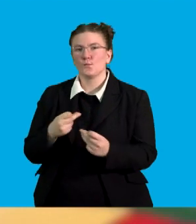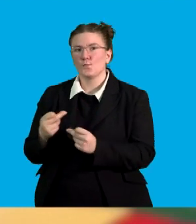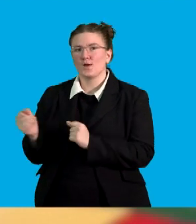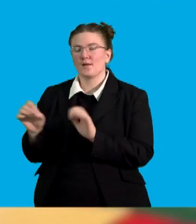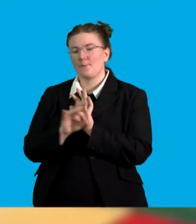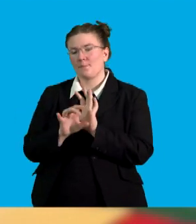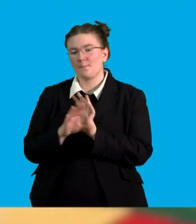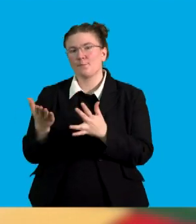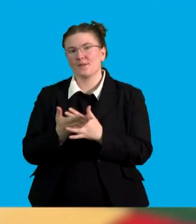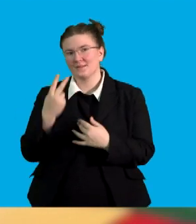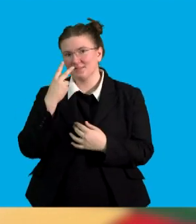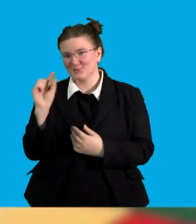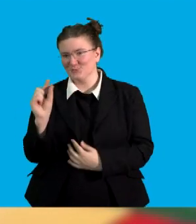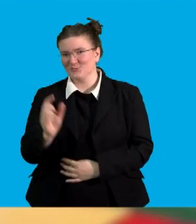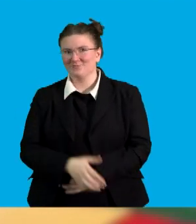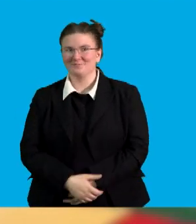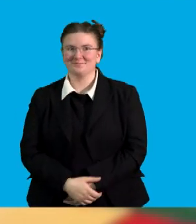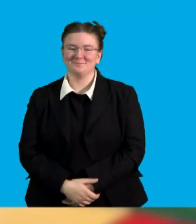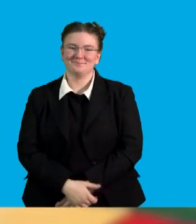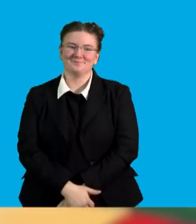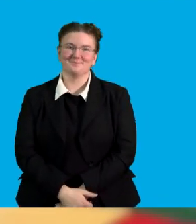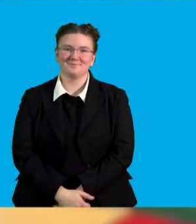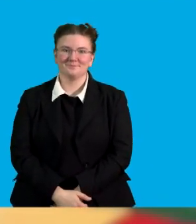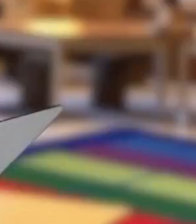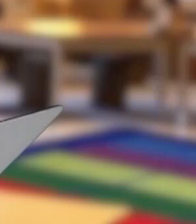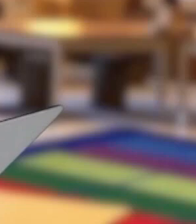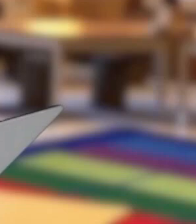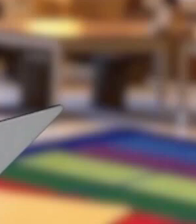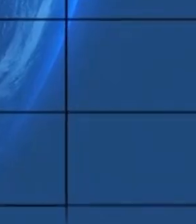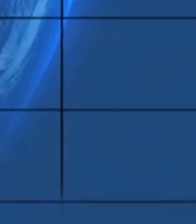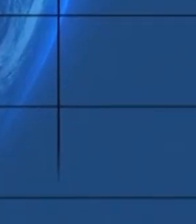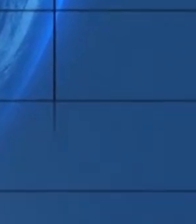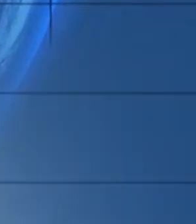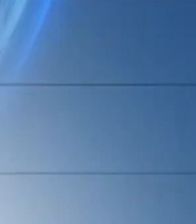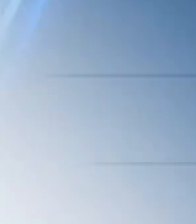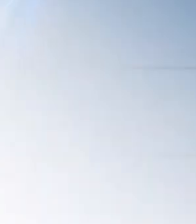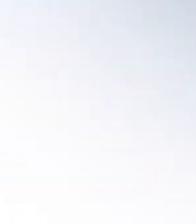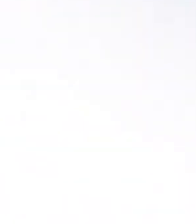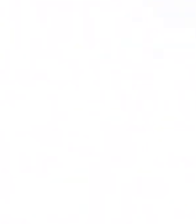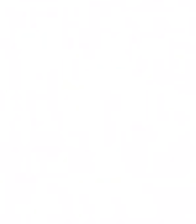quickly go for an ad break, and I will see you just after this.